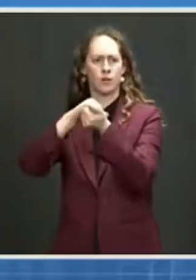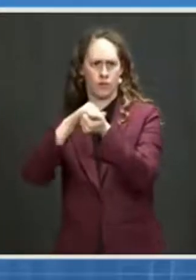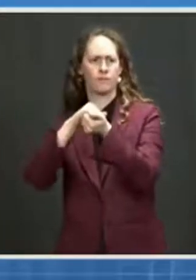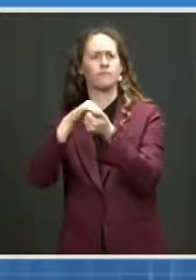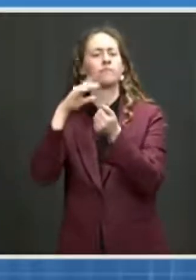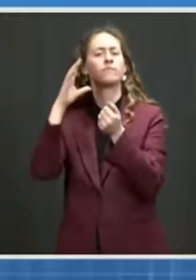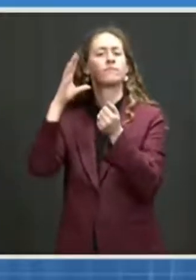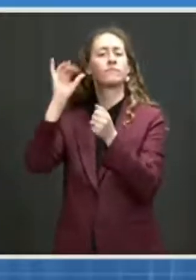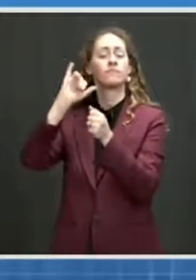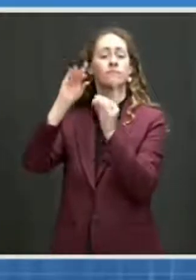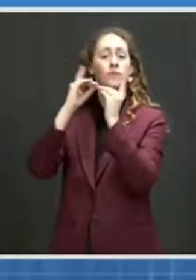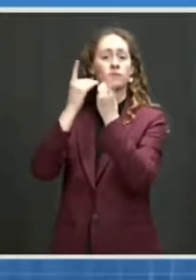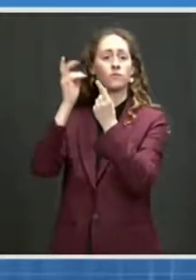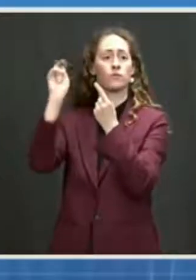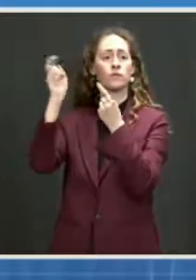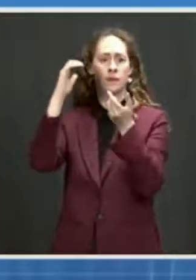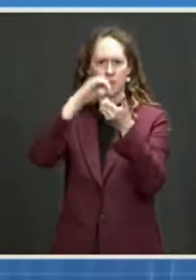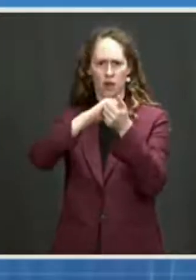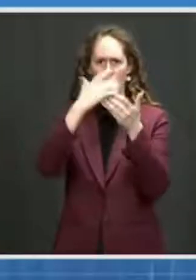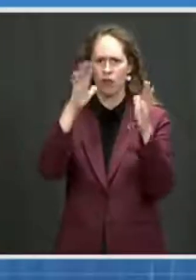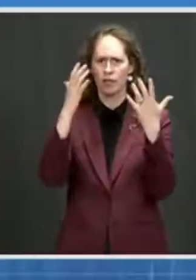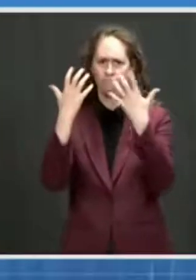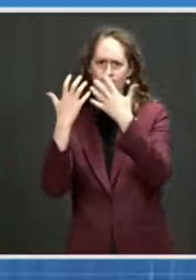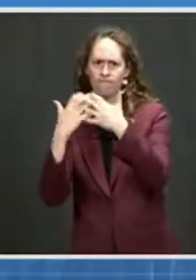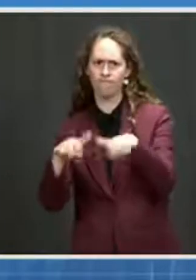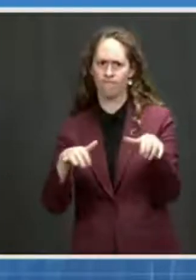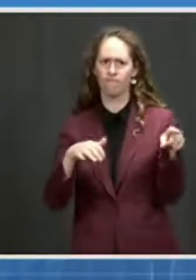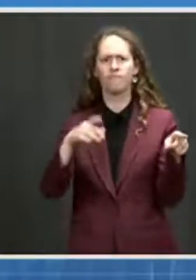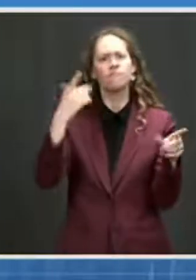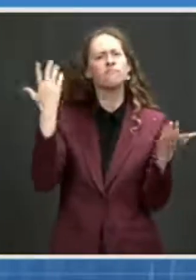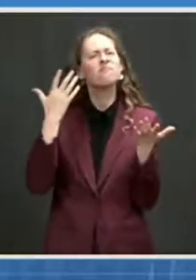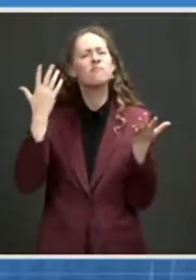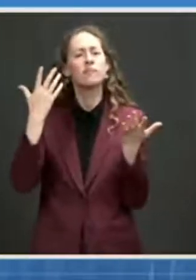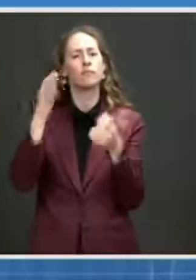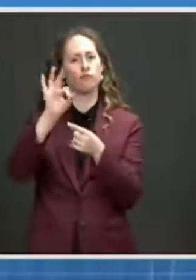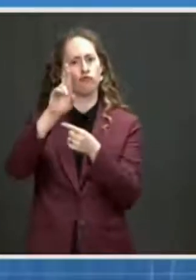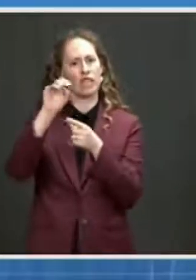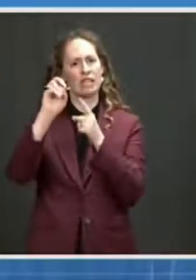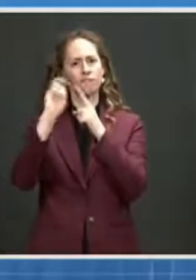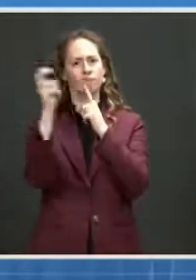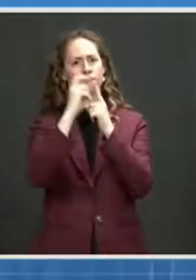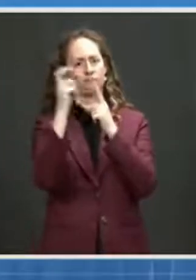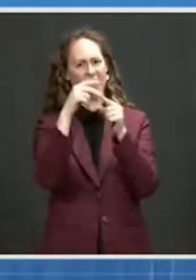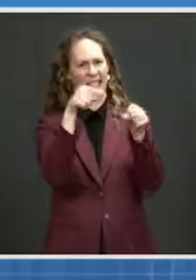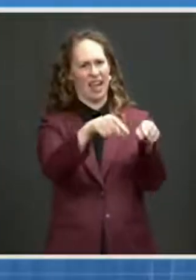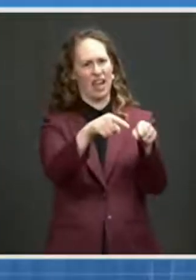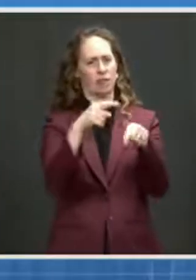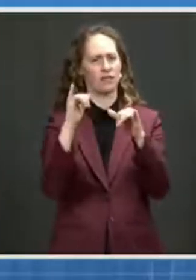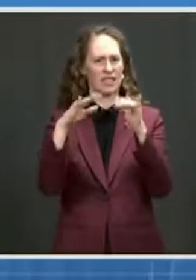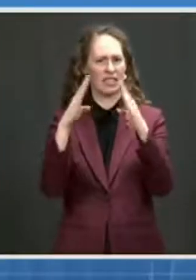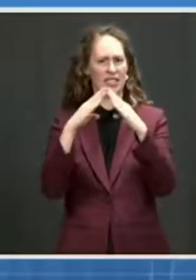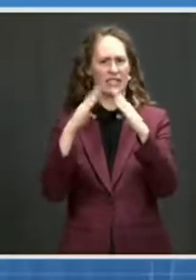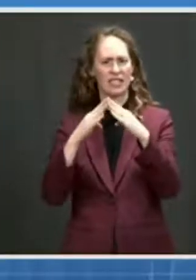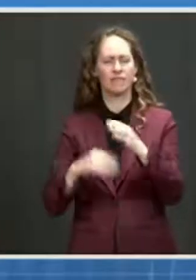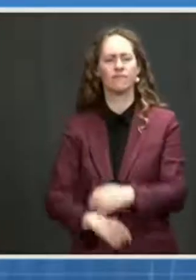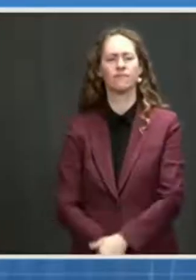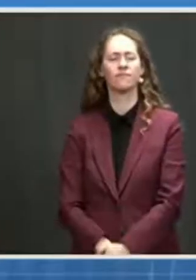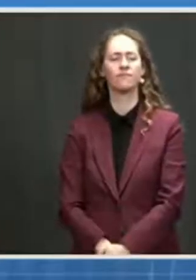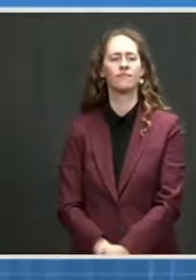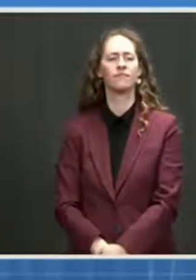equity. Transit agencies in both urban and rural communities across the country have also waived fares to vaccination